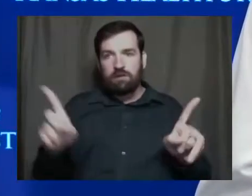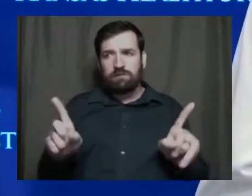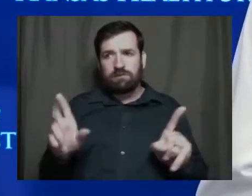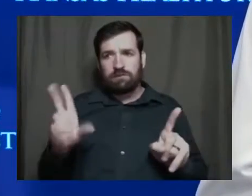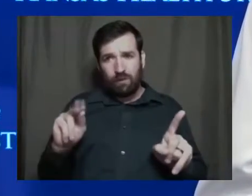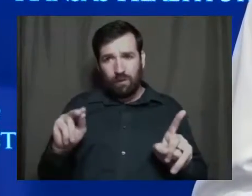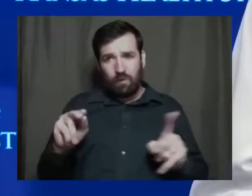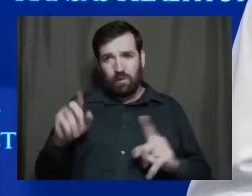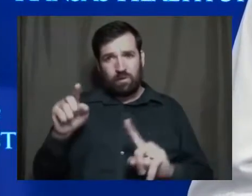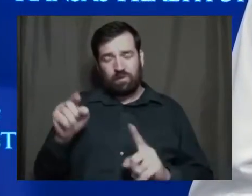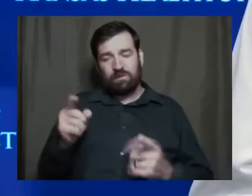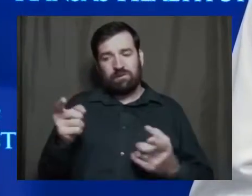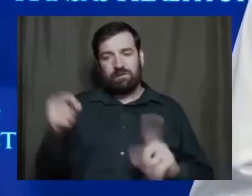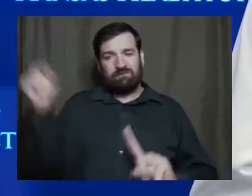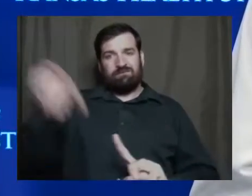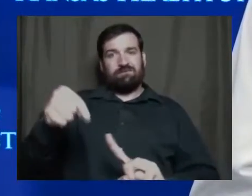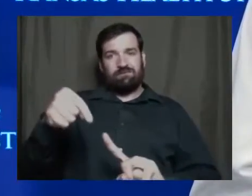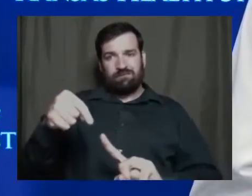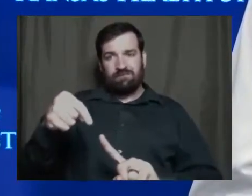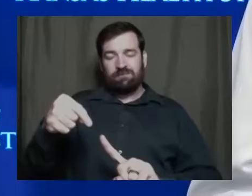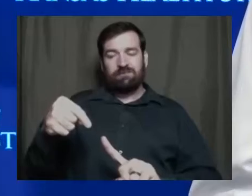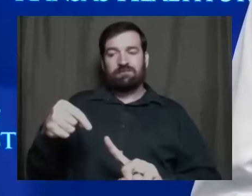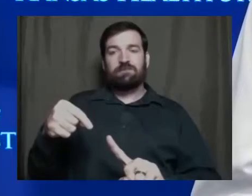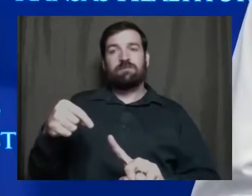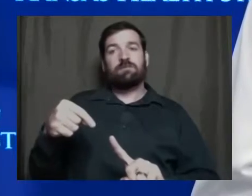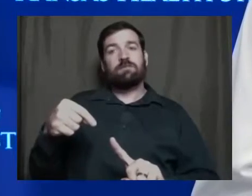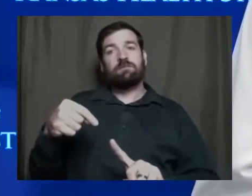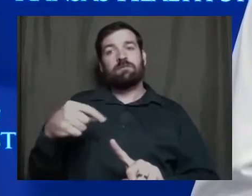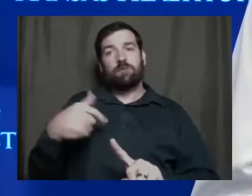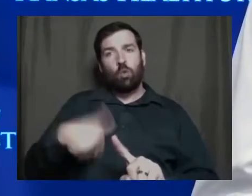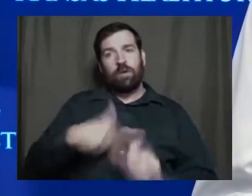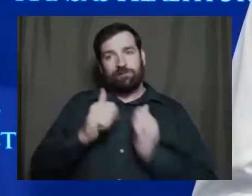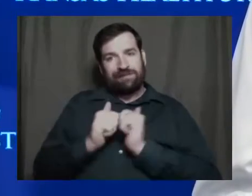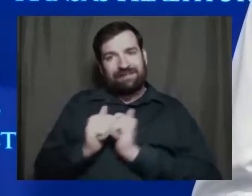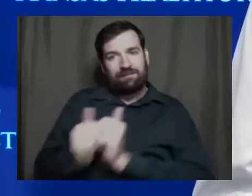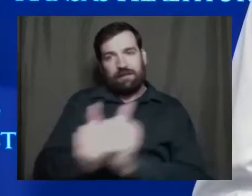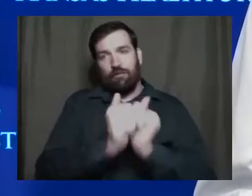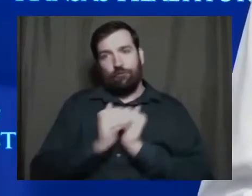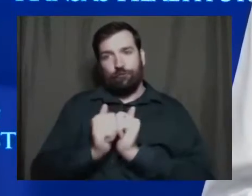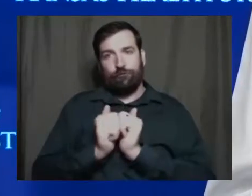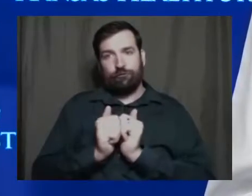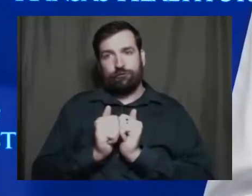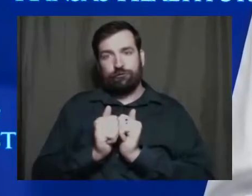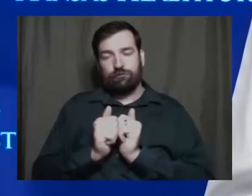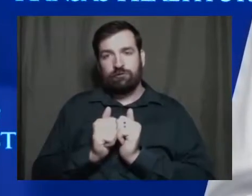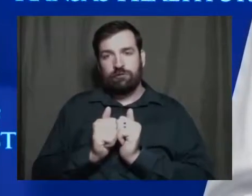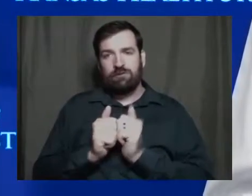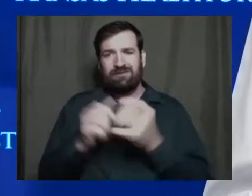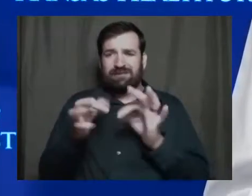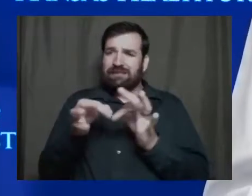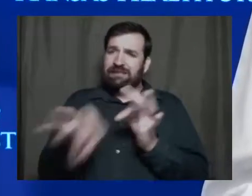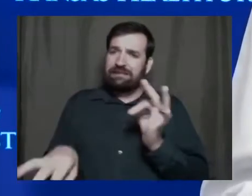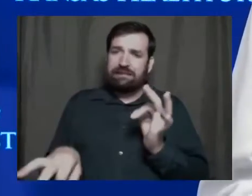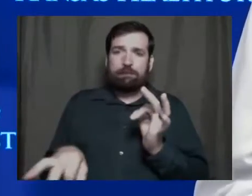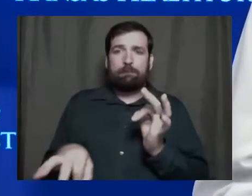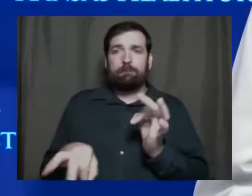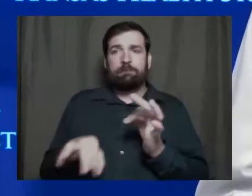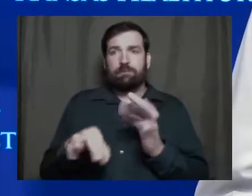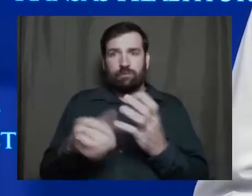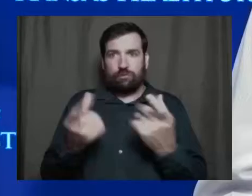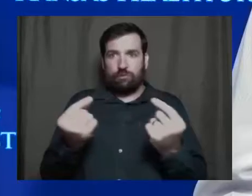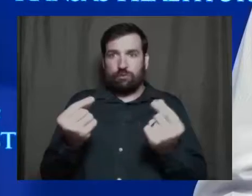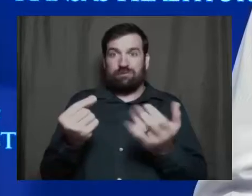day, what we're really saying is that we are in this together, and it takes a simple act of kindness to help